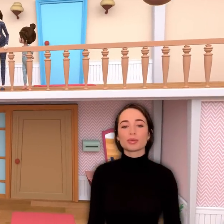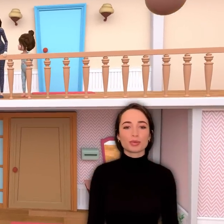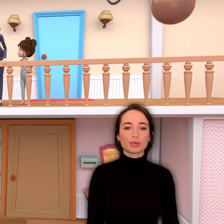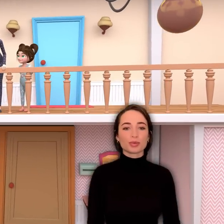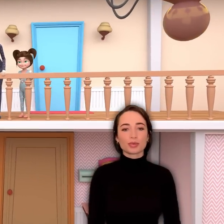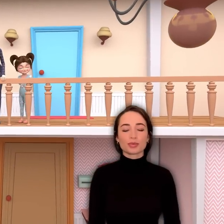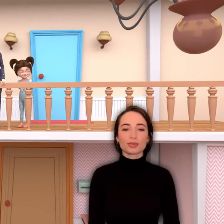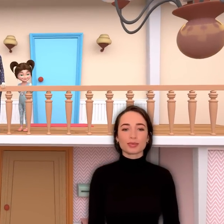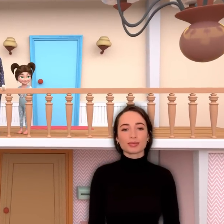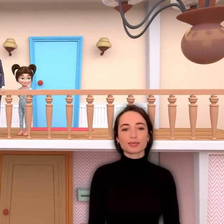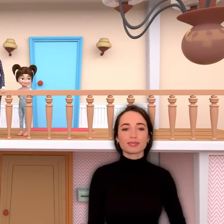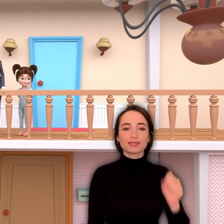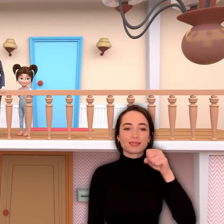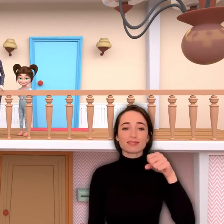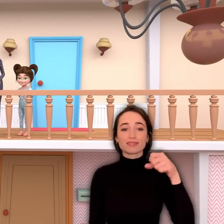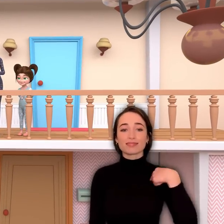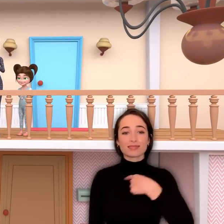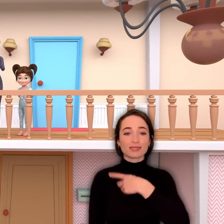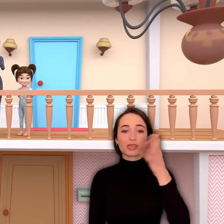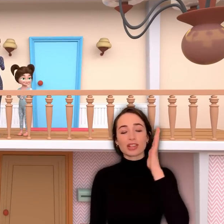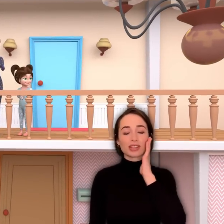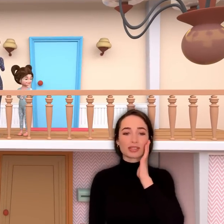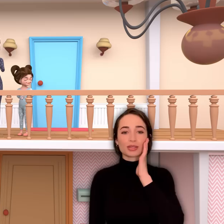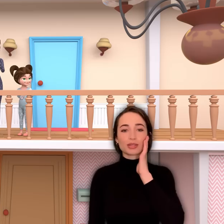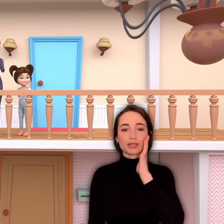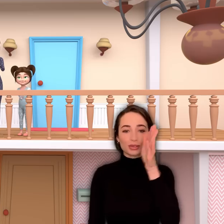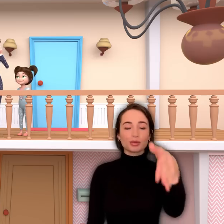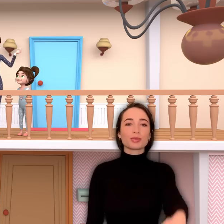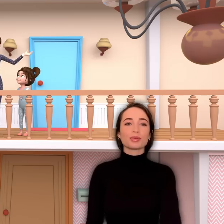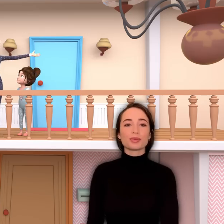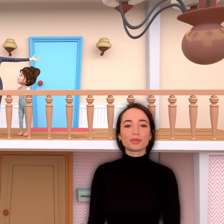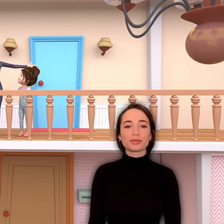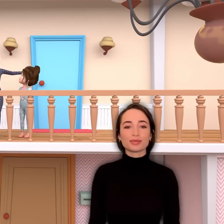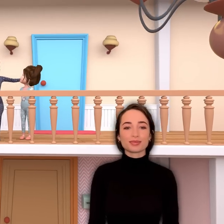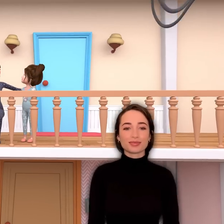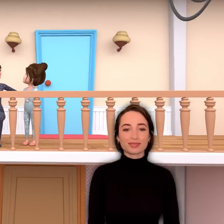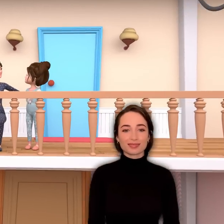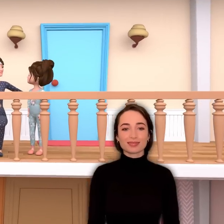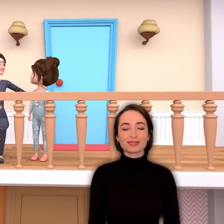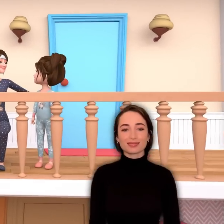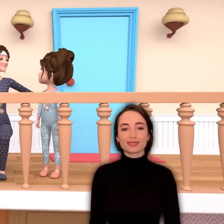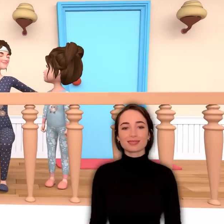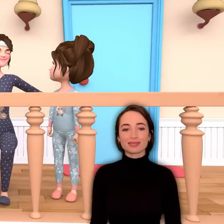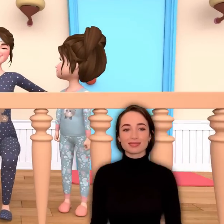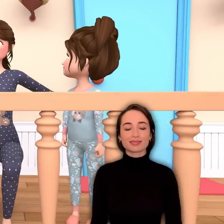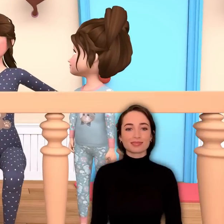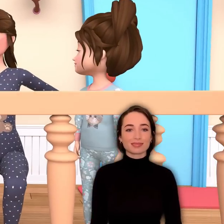will do yes that's what we will do